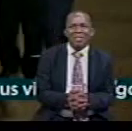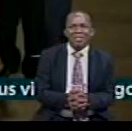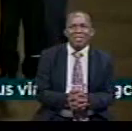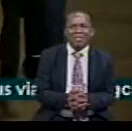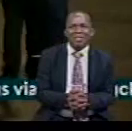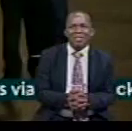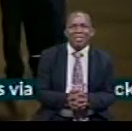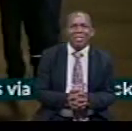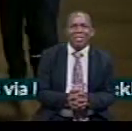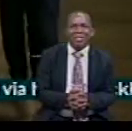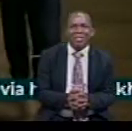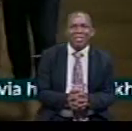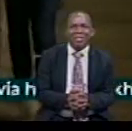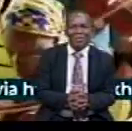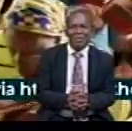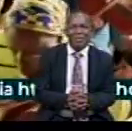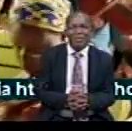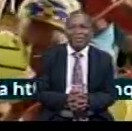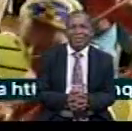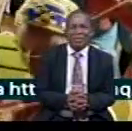there.